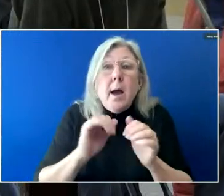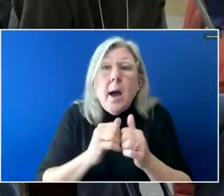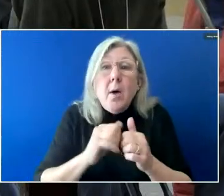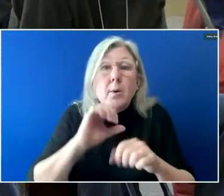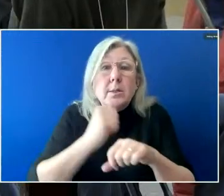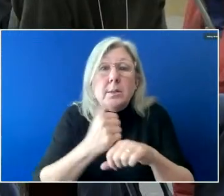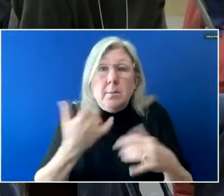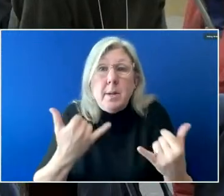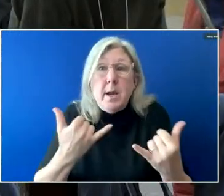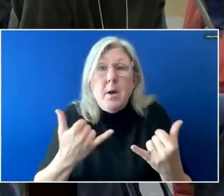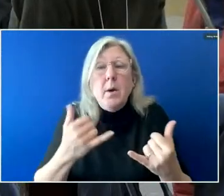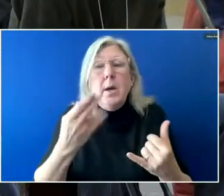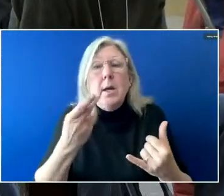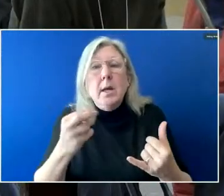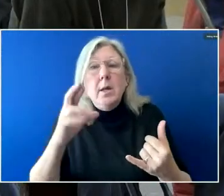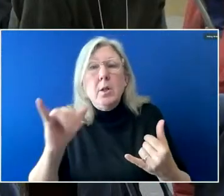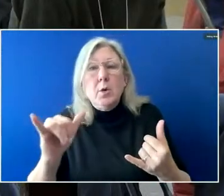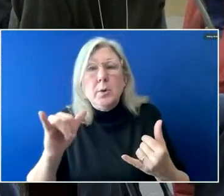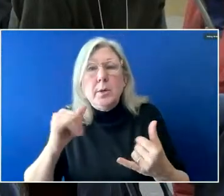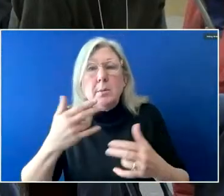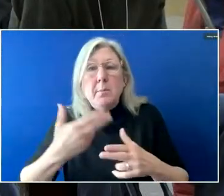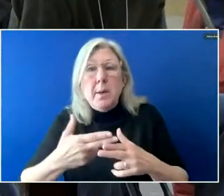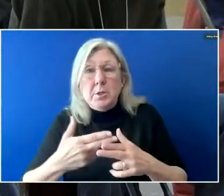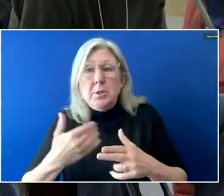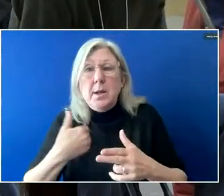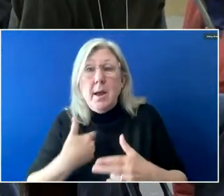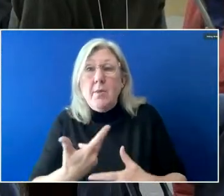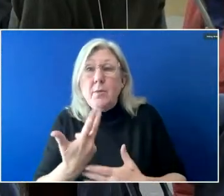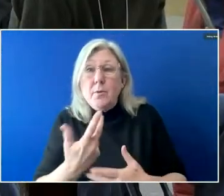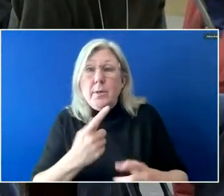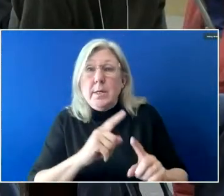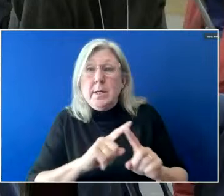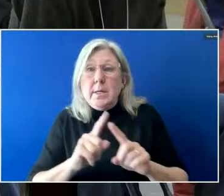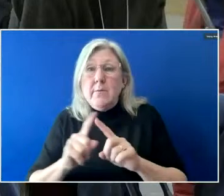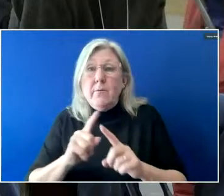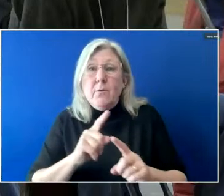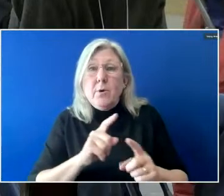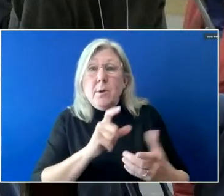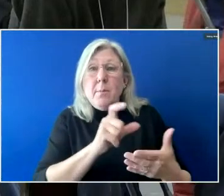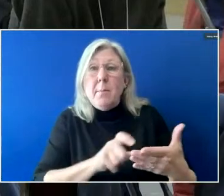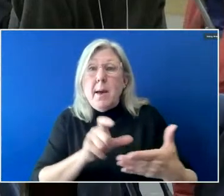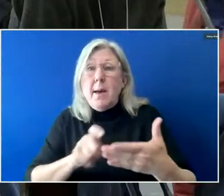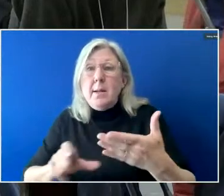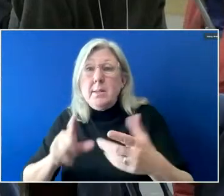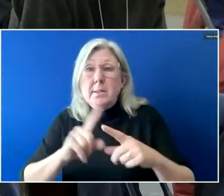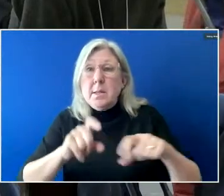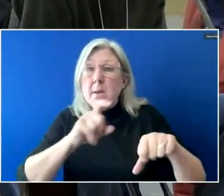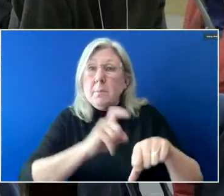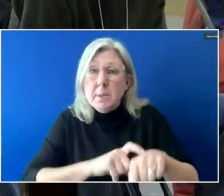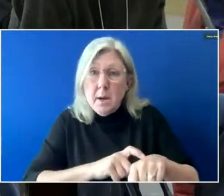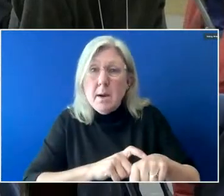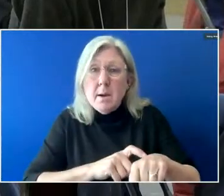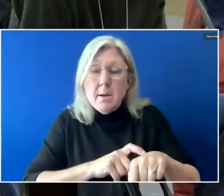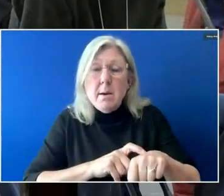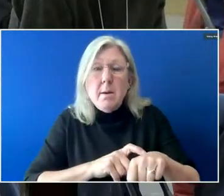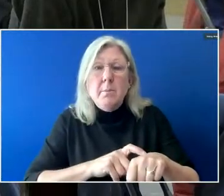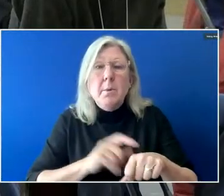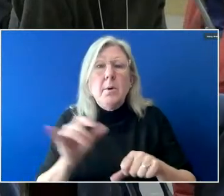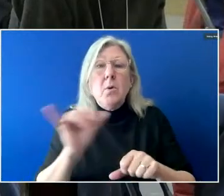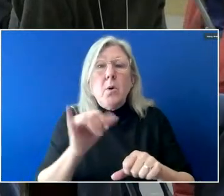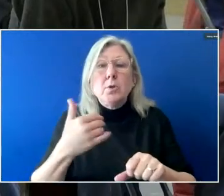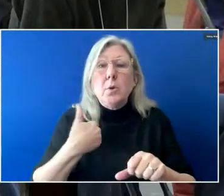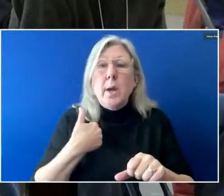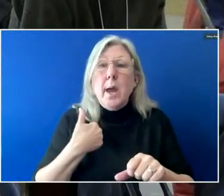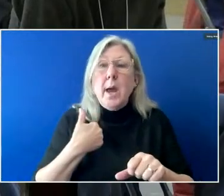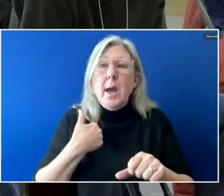uh Hillary mentioned how there were three ballots going on on simultaneously we also had the issue of uh youth voters who could vote